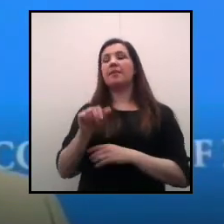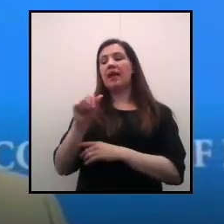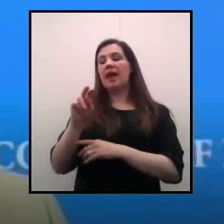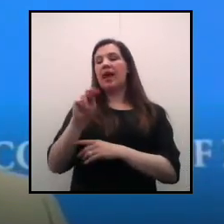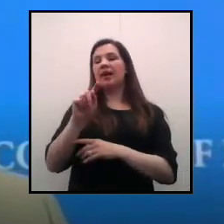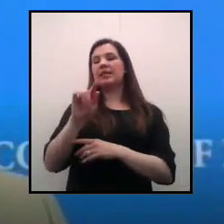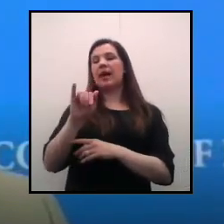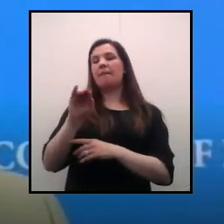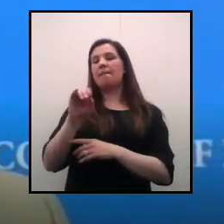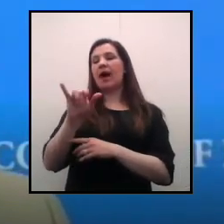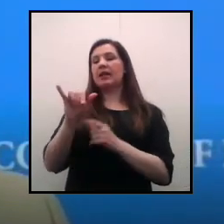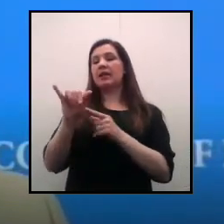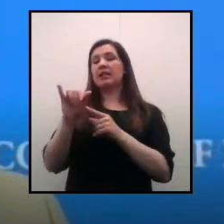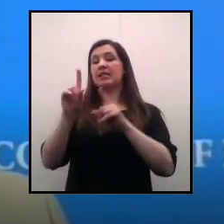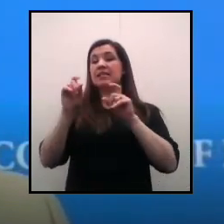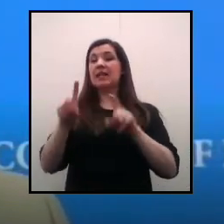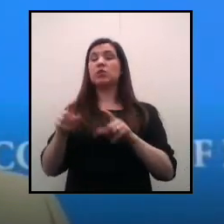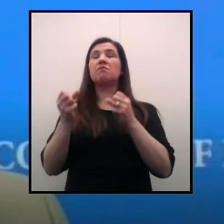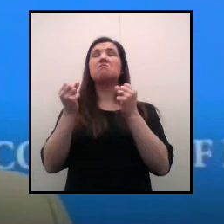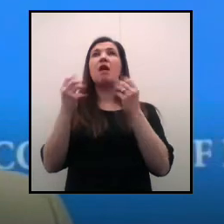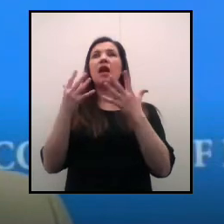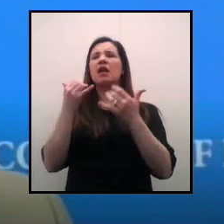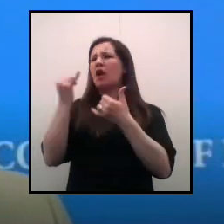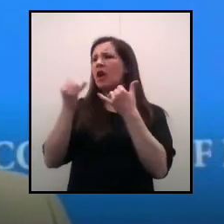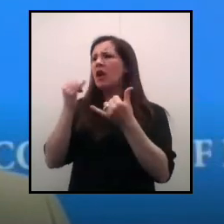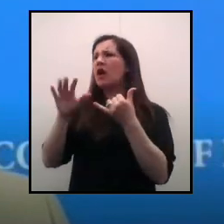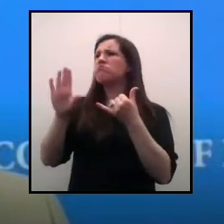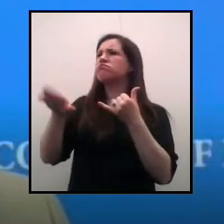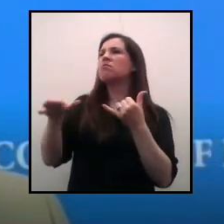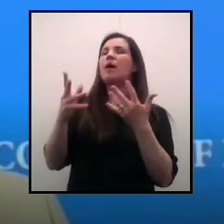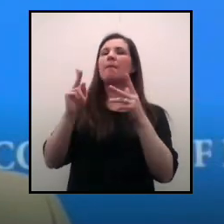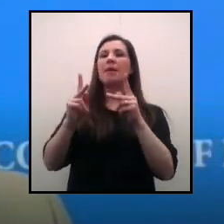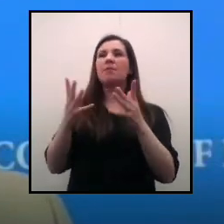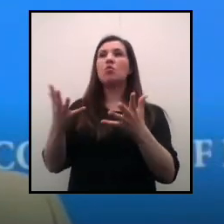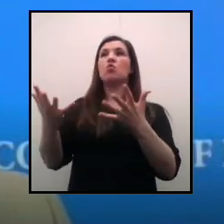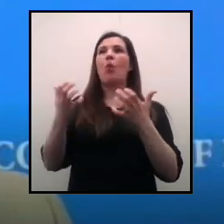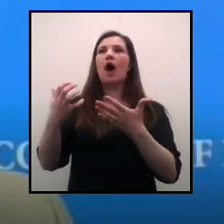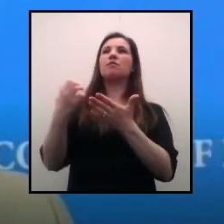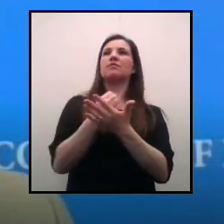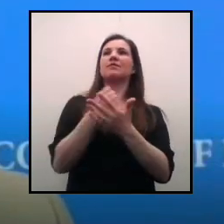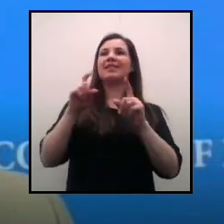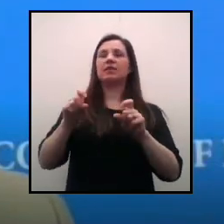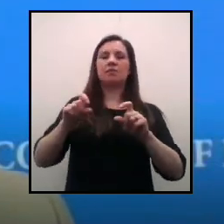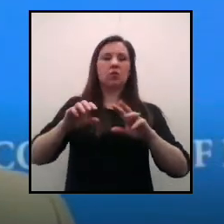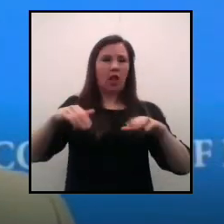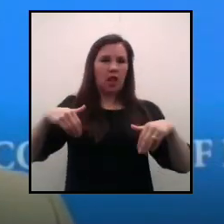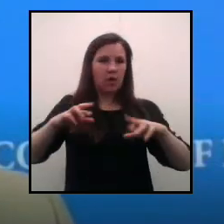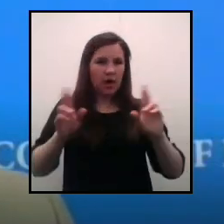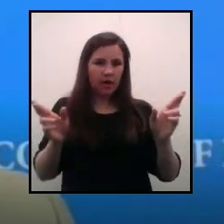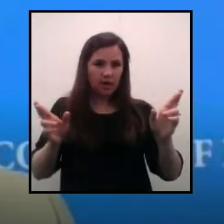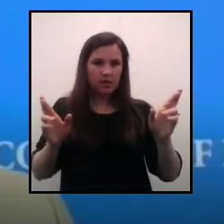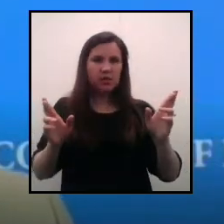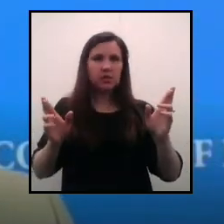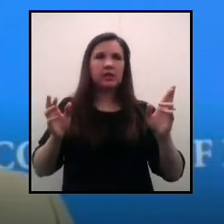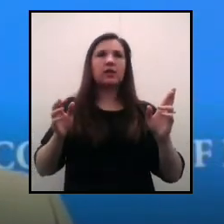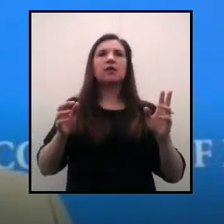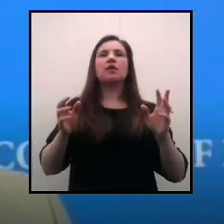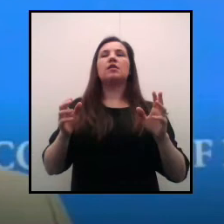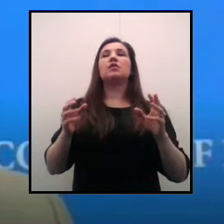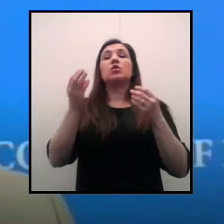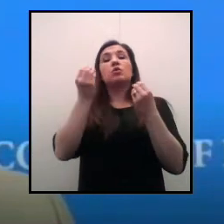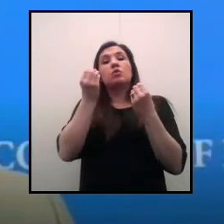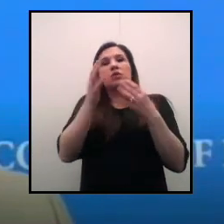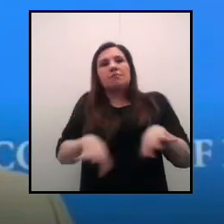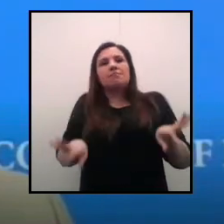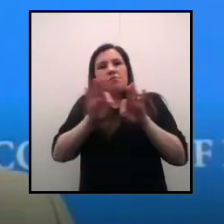about the tests. We get a lot of calls to our hotline for people who want to get the tests, but we're not at that point yet. And I think it's very important for the public